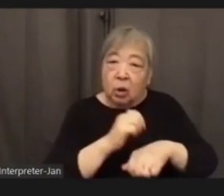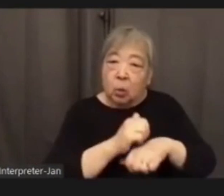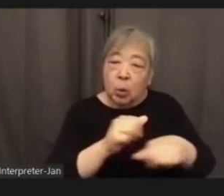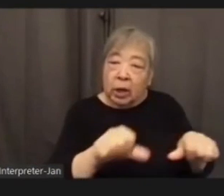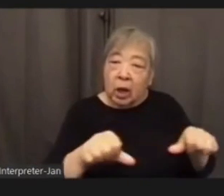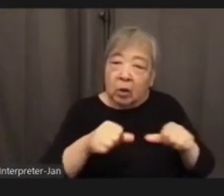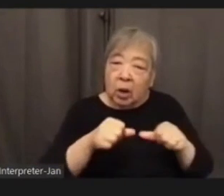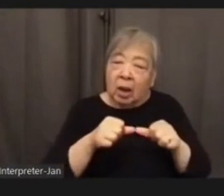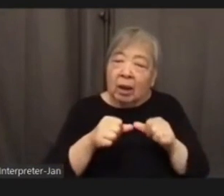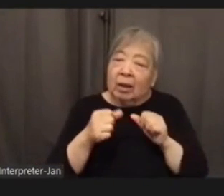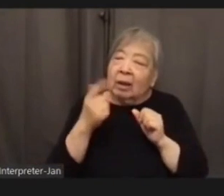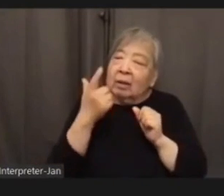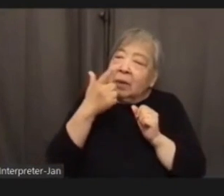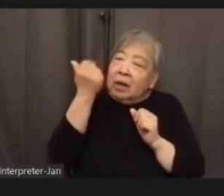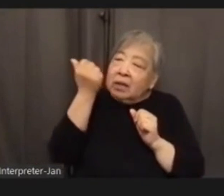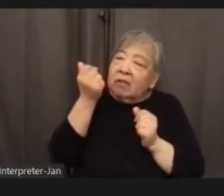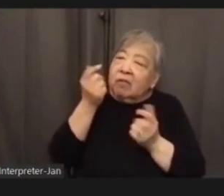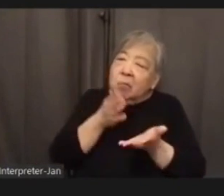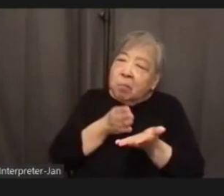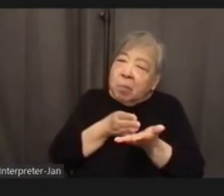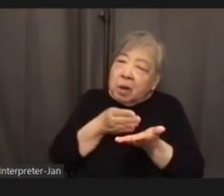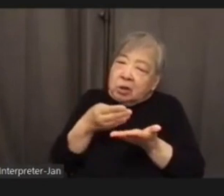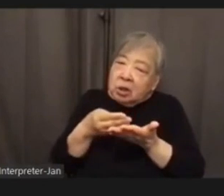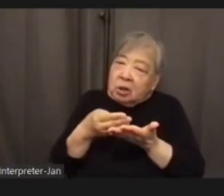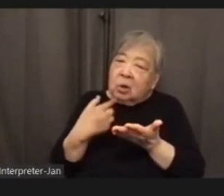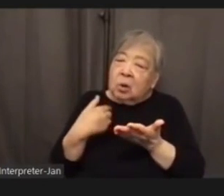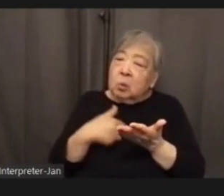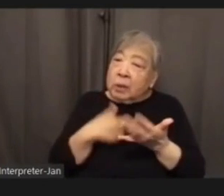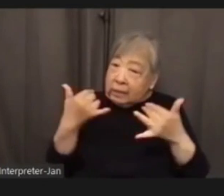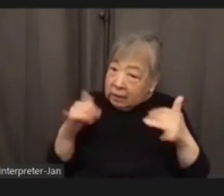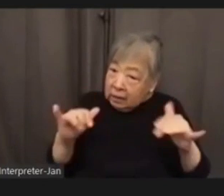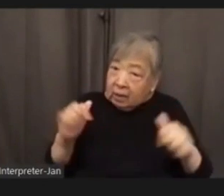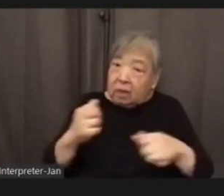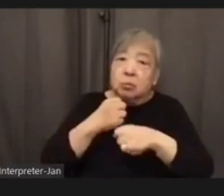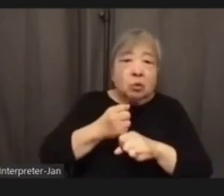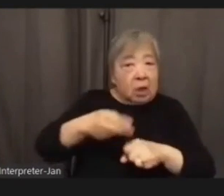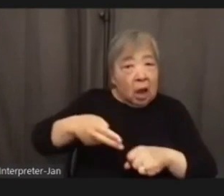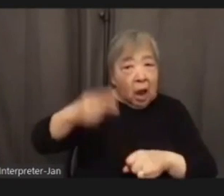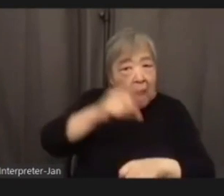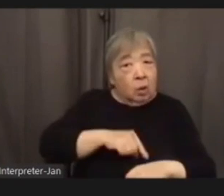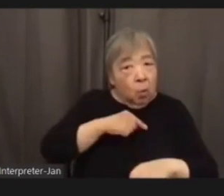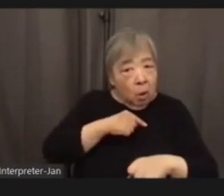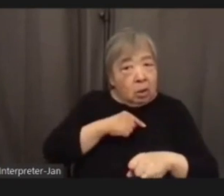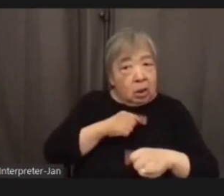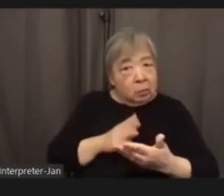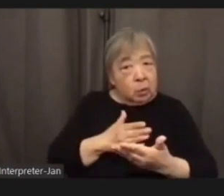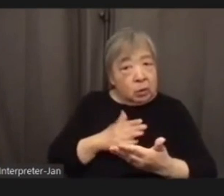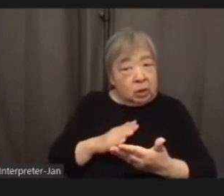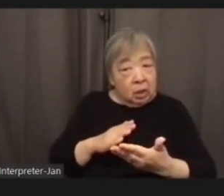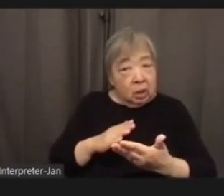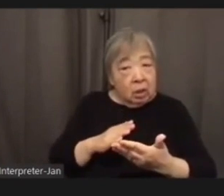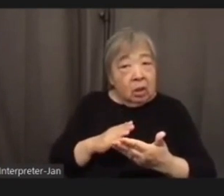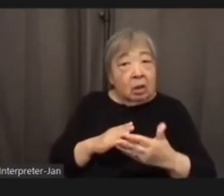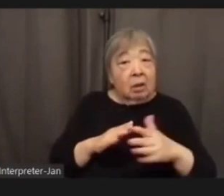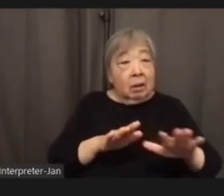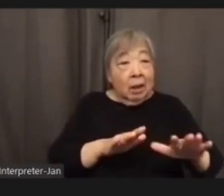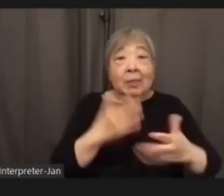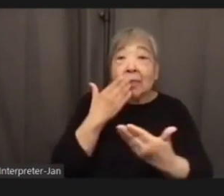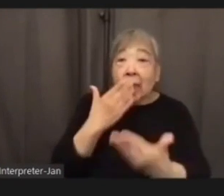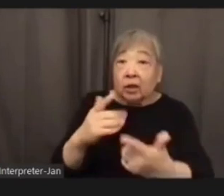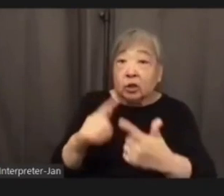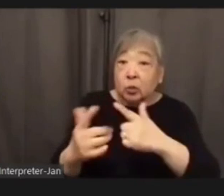we can still produce a very high quality of music within our spaces, thanks to